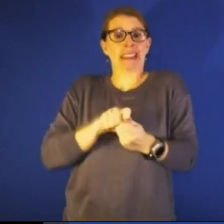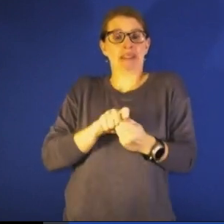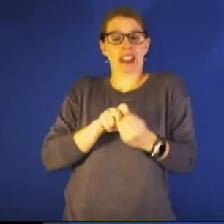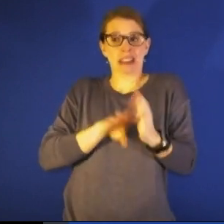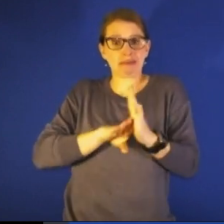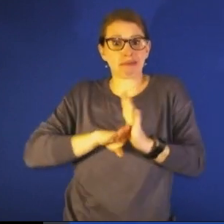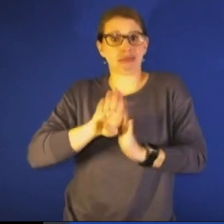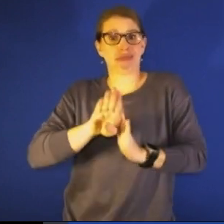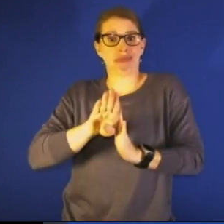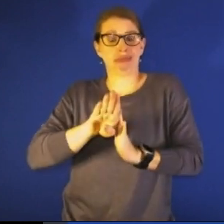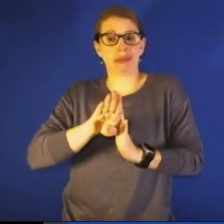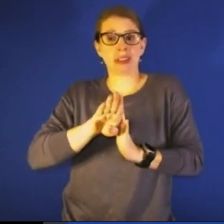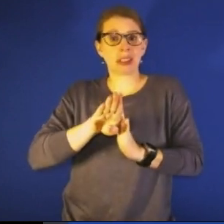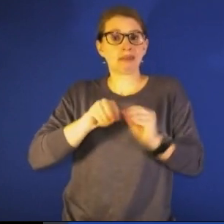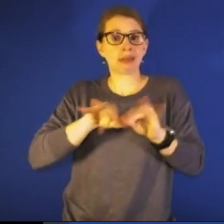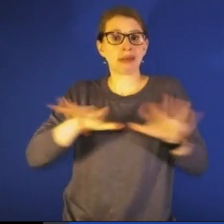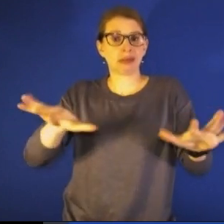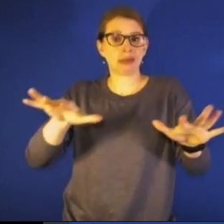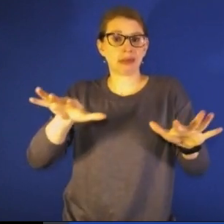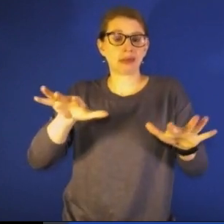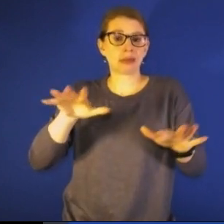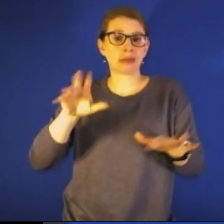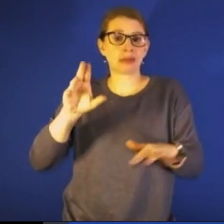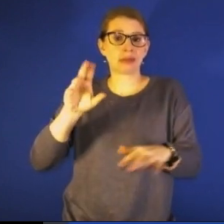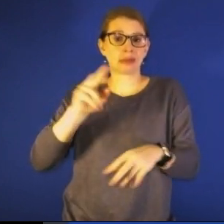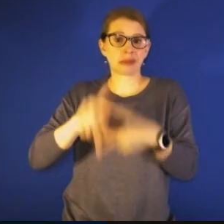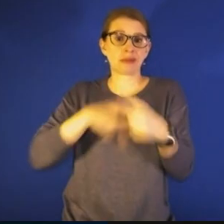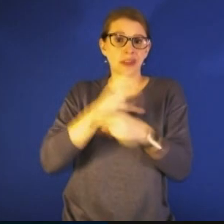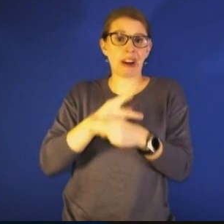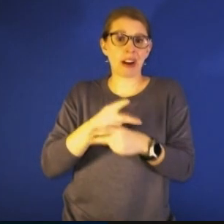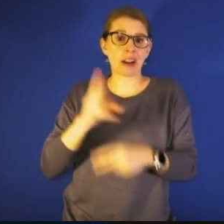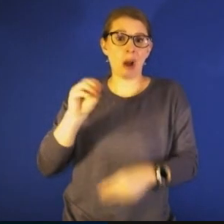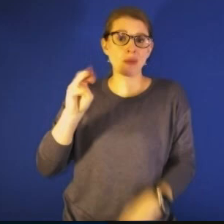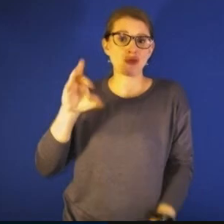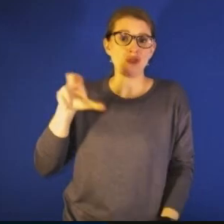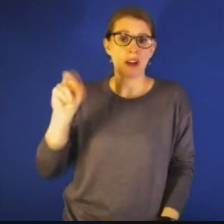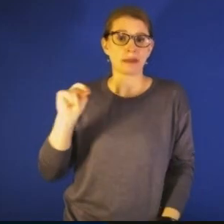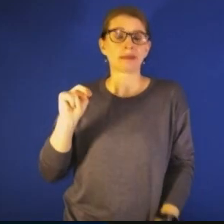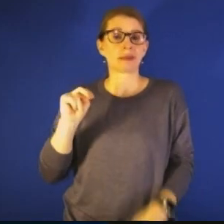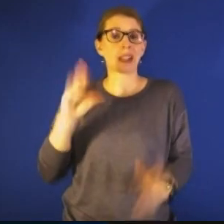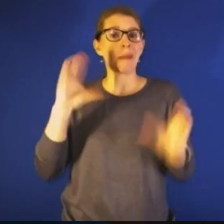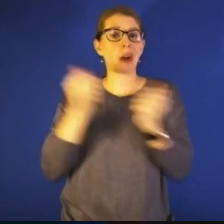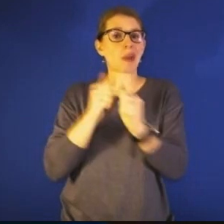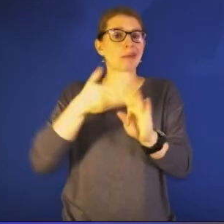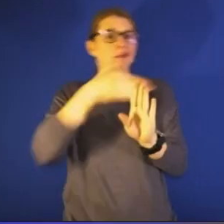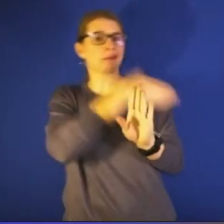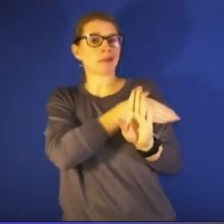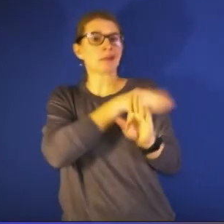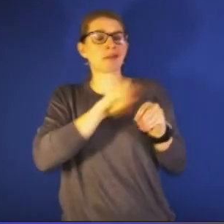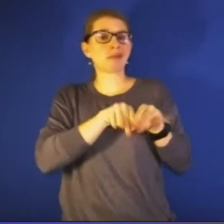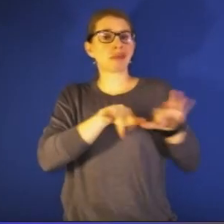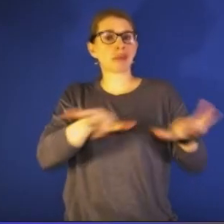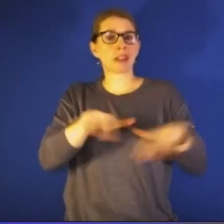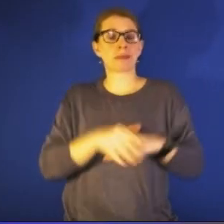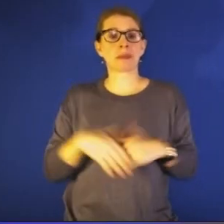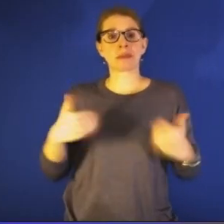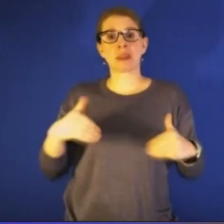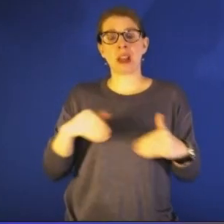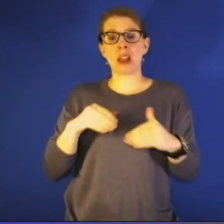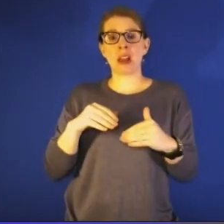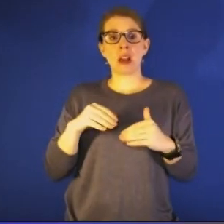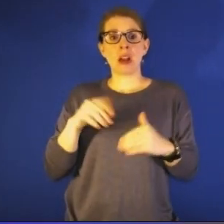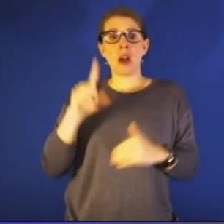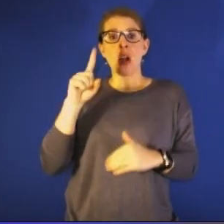as opposed to all the other previous waves. Yeah, that staff thing's tough. And, as I said, we're nearly 1,000. We'll be over 1,000